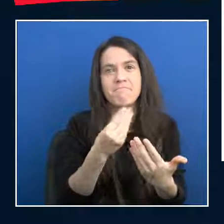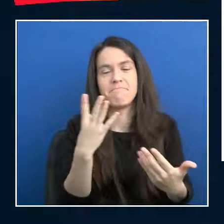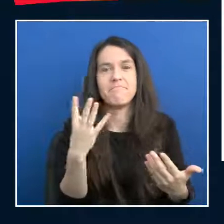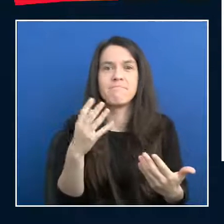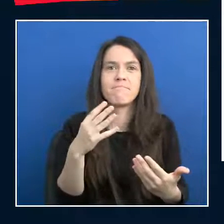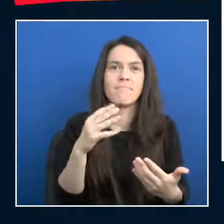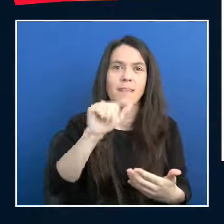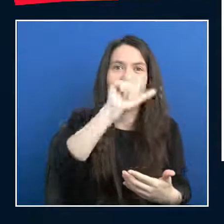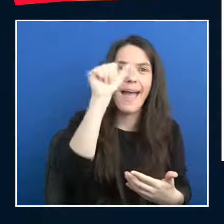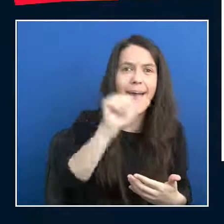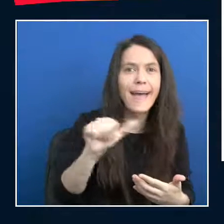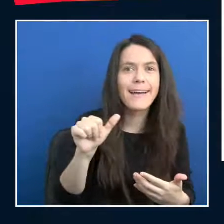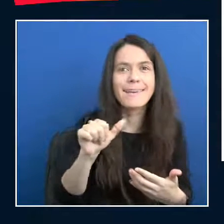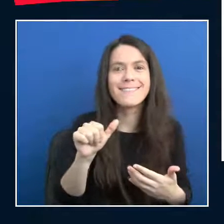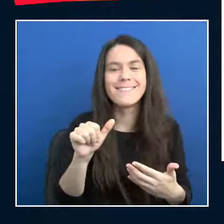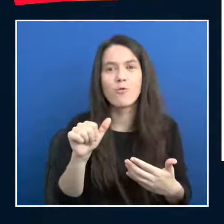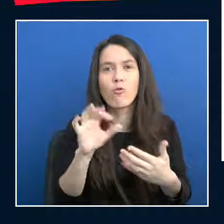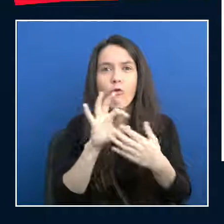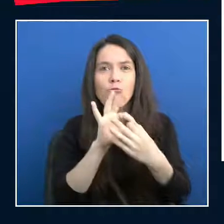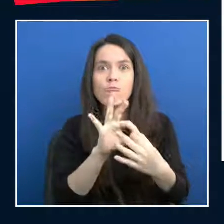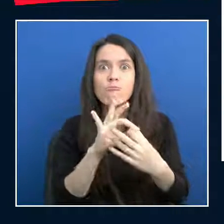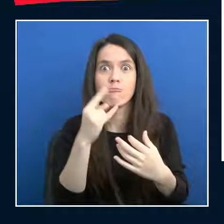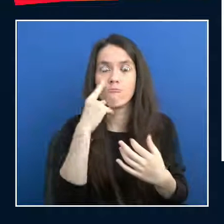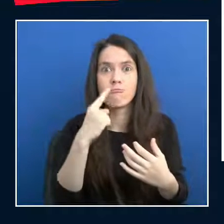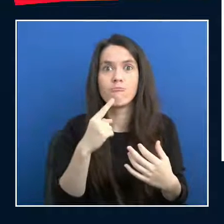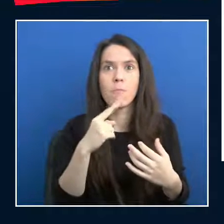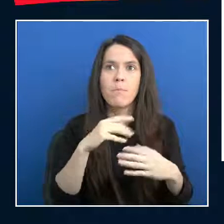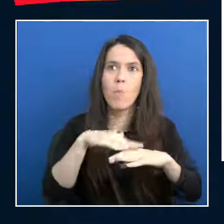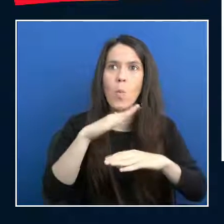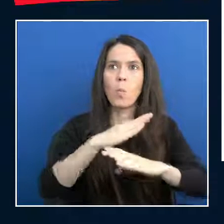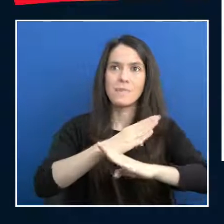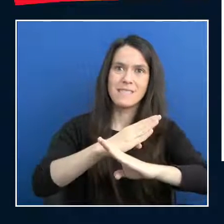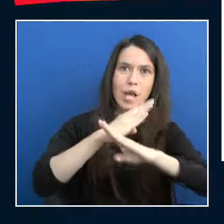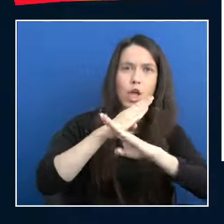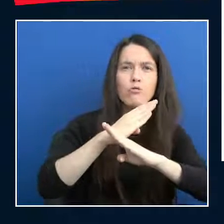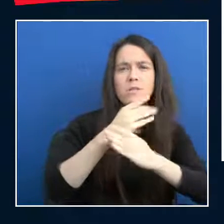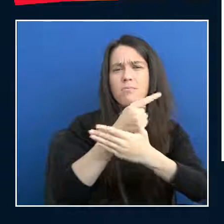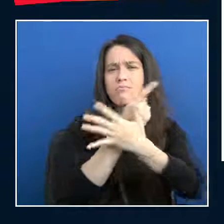registry, which gives you even more benefits like security and so on.